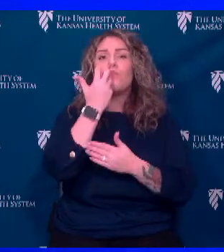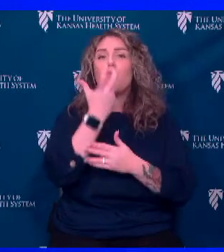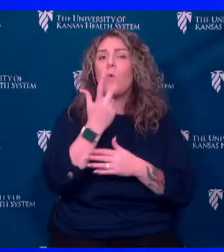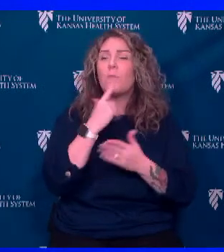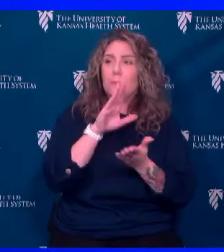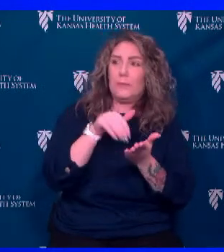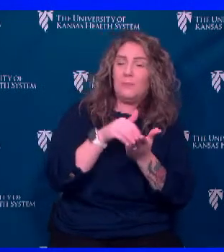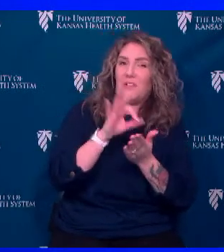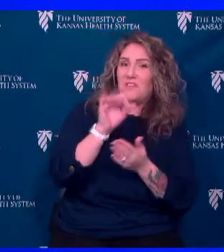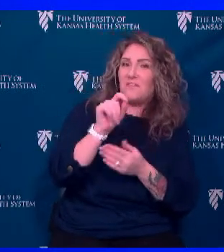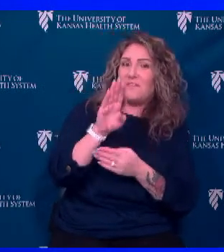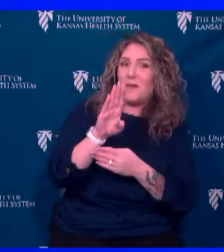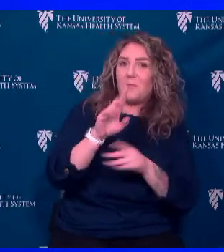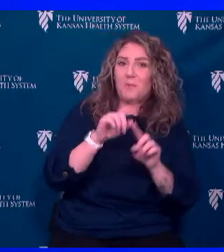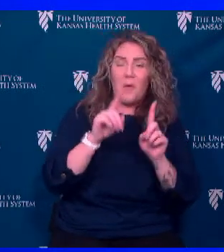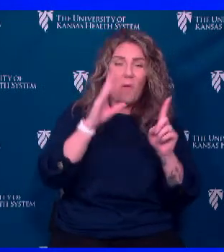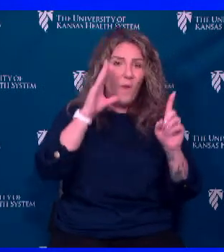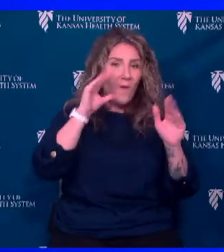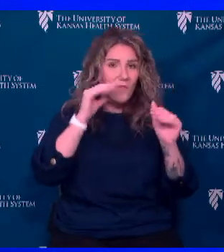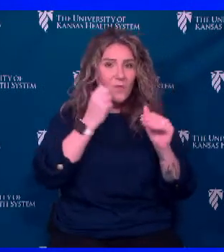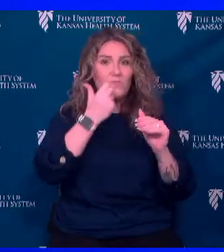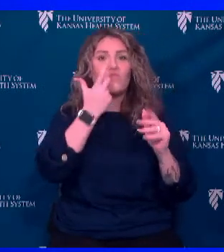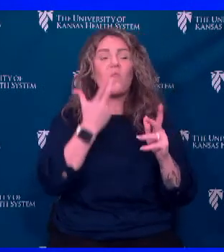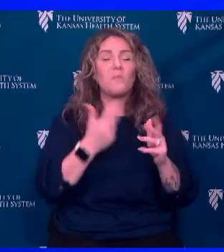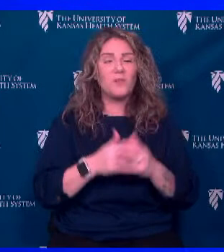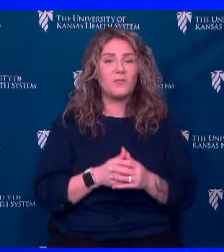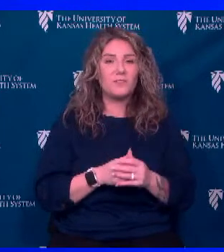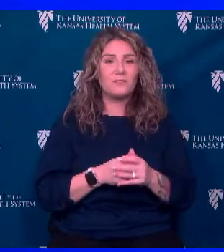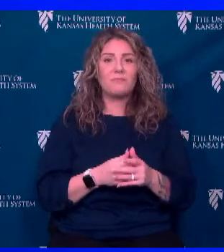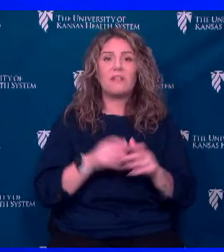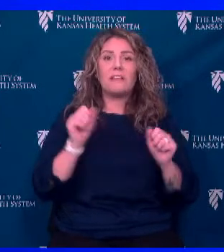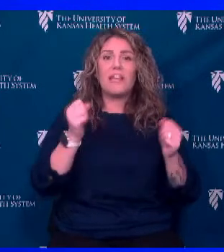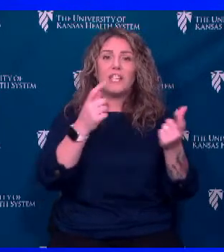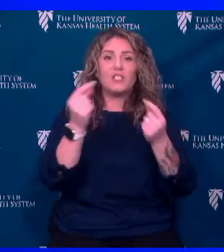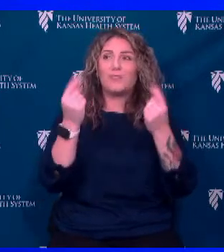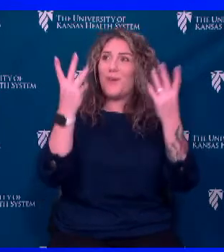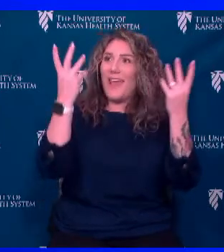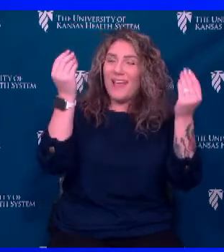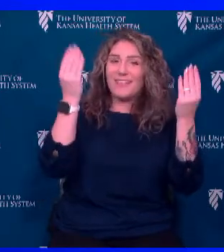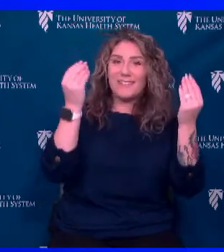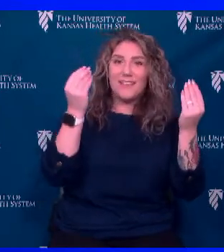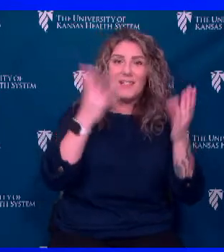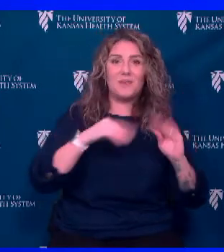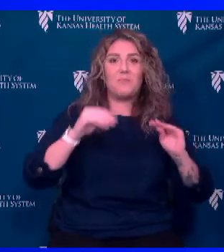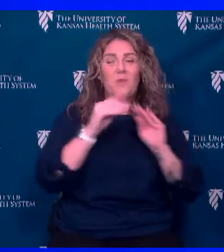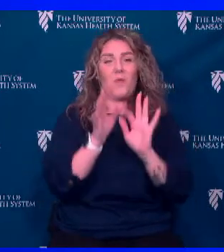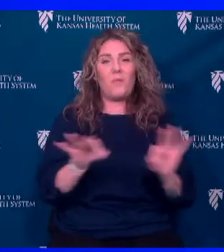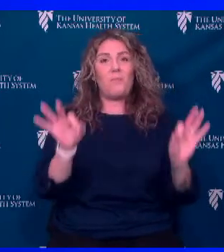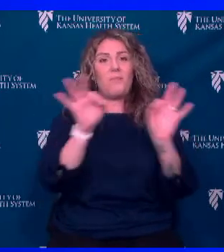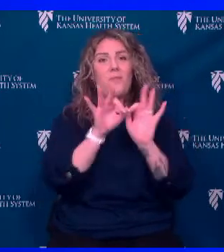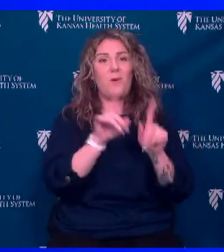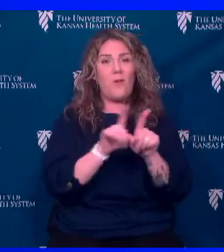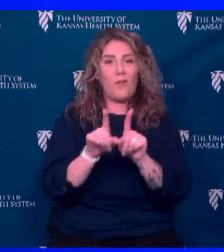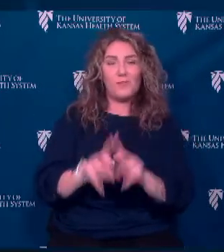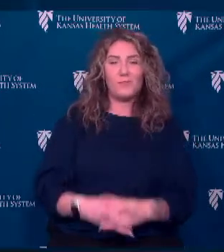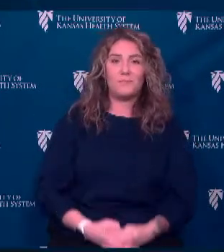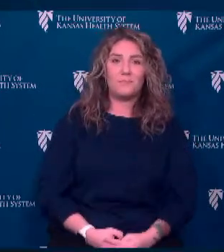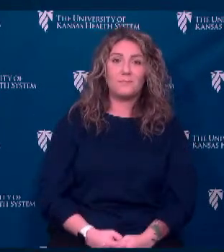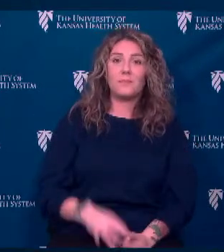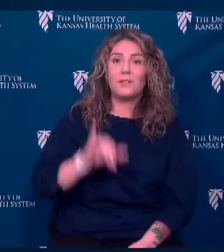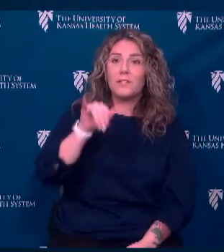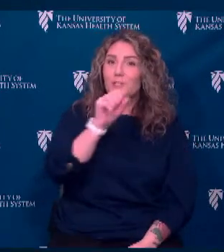but hopefully we'll get a little bit warmer. We can be doing those things outside, which should be more important as well.